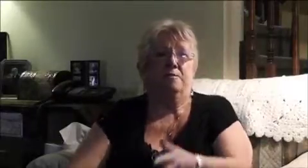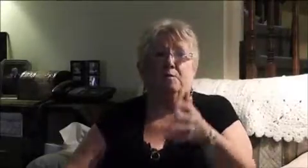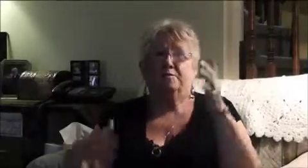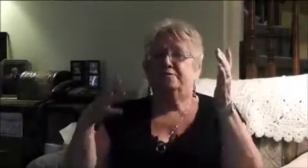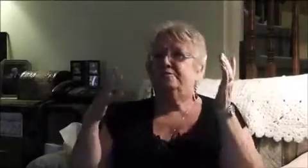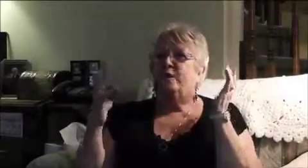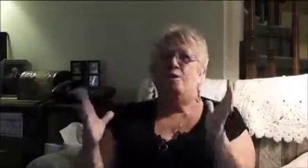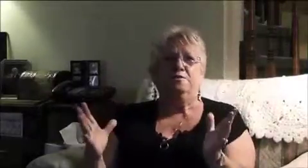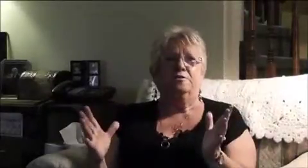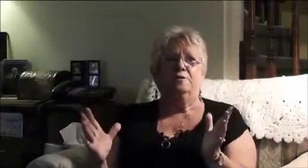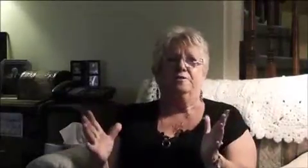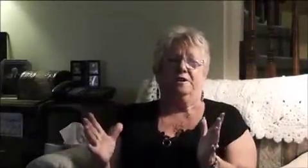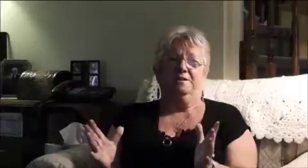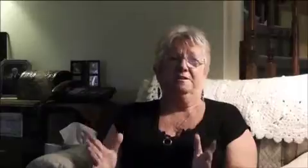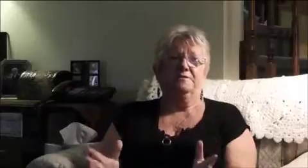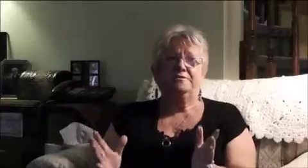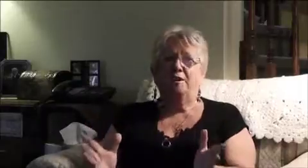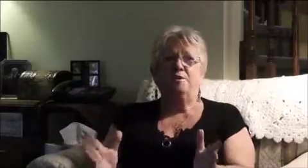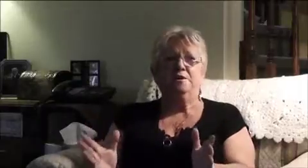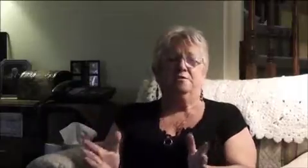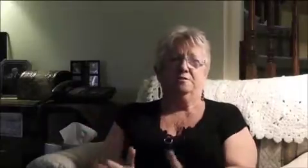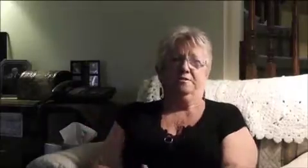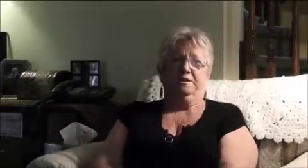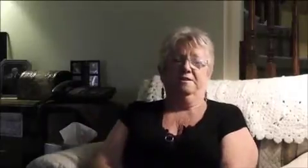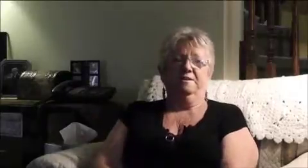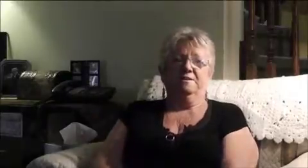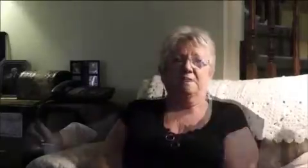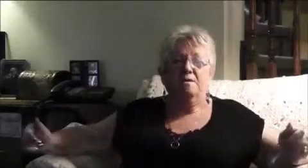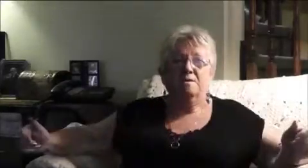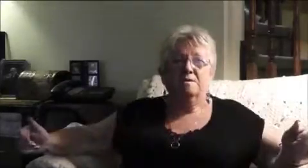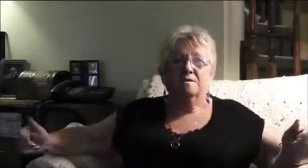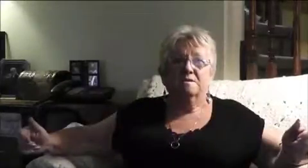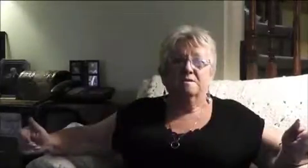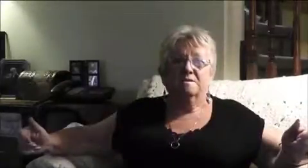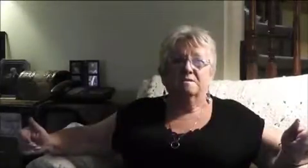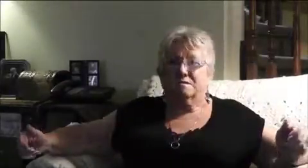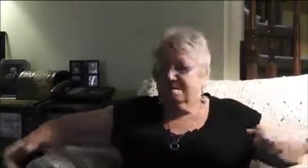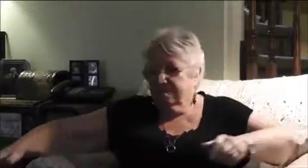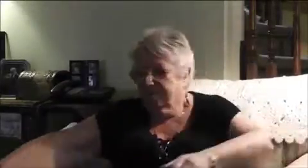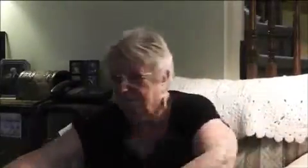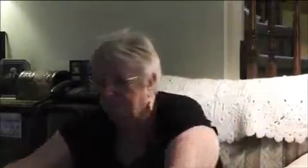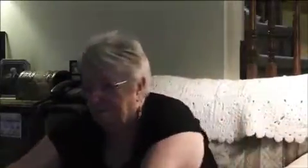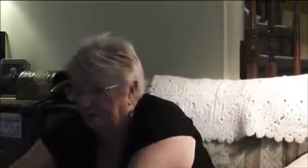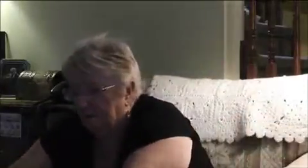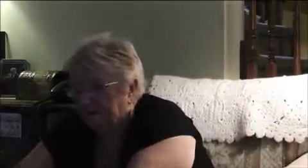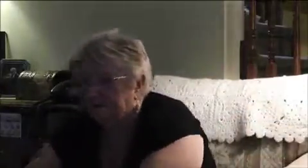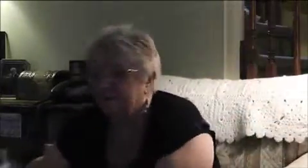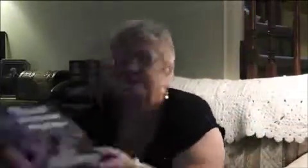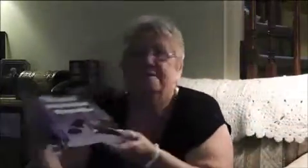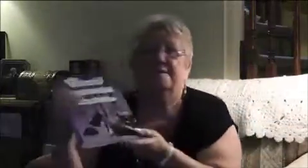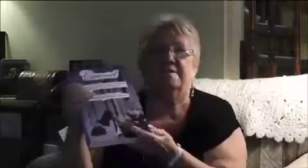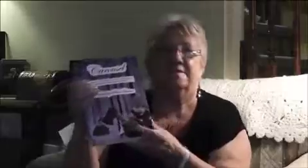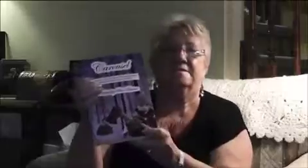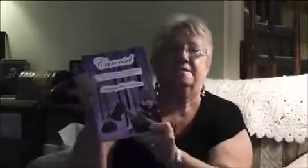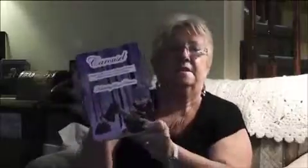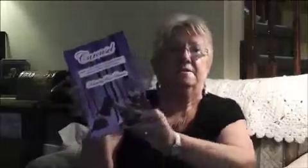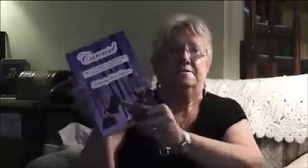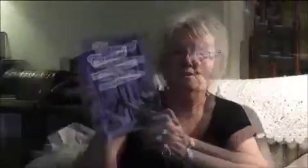that was so encouraging, so encouraging. Well, let's see the first book that you came out with. Okay. The first one was called